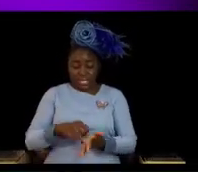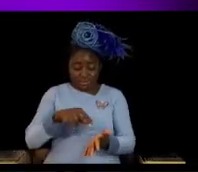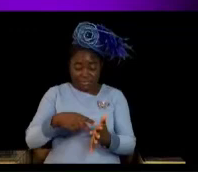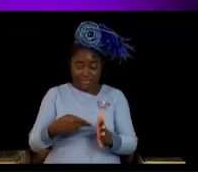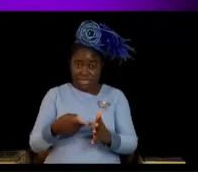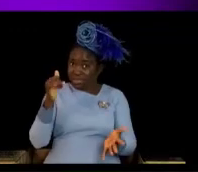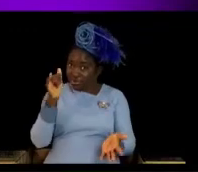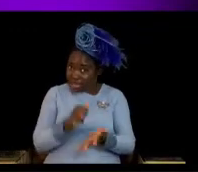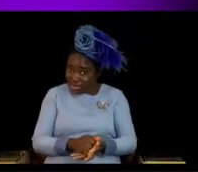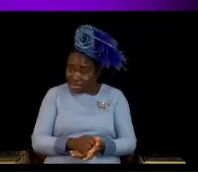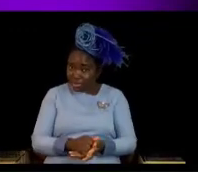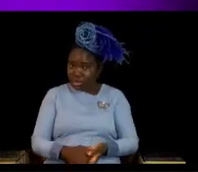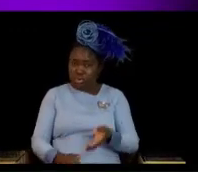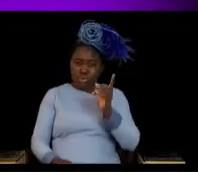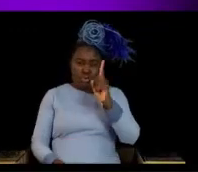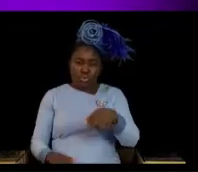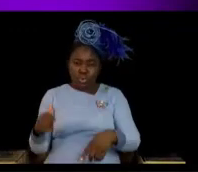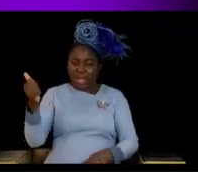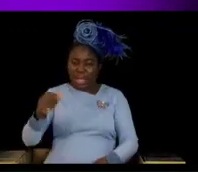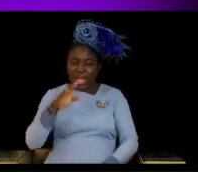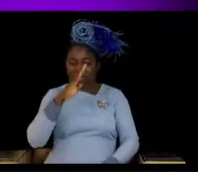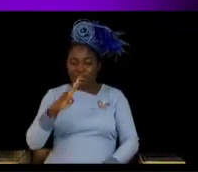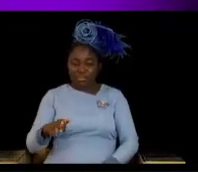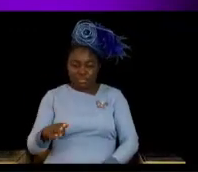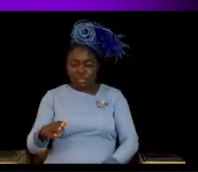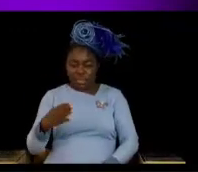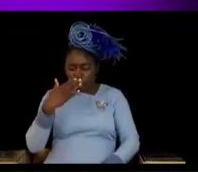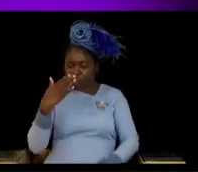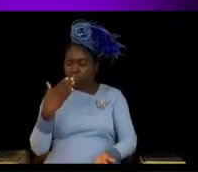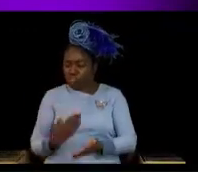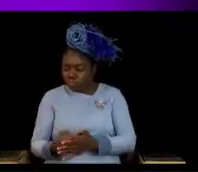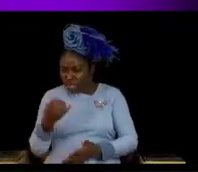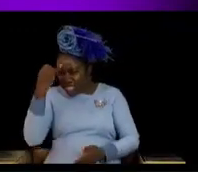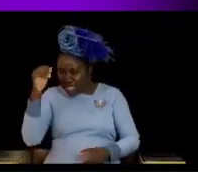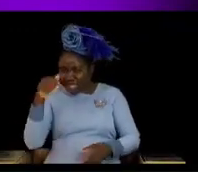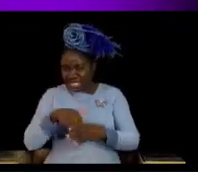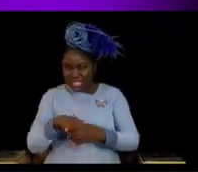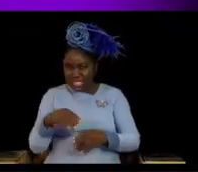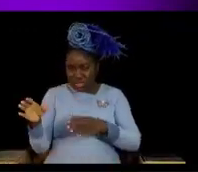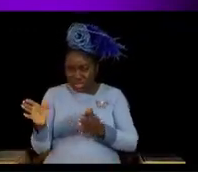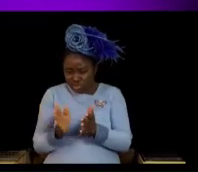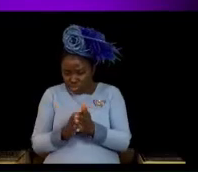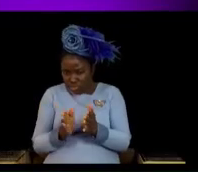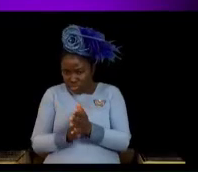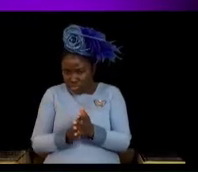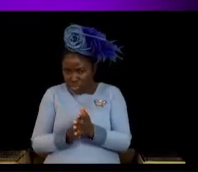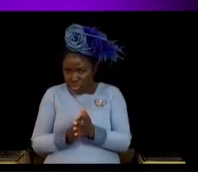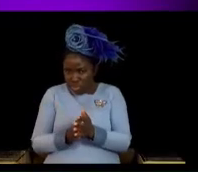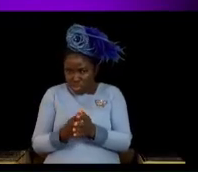Meaning that you could be academically intelligent but spiritually dull.